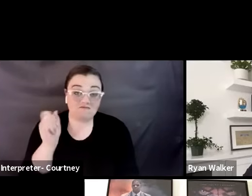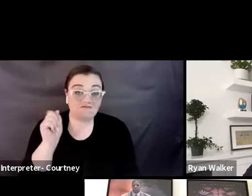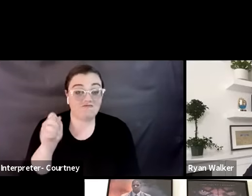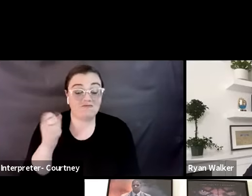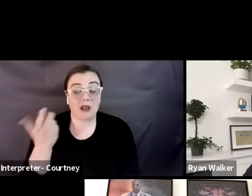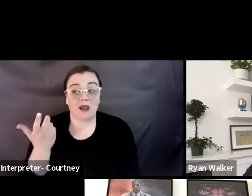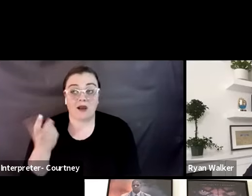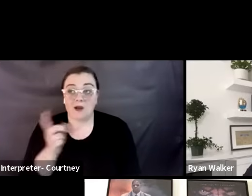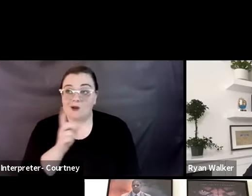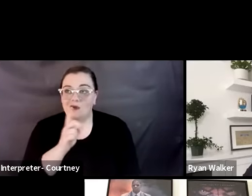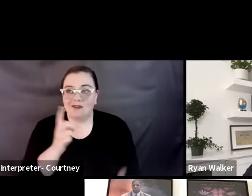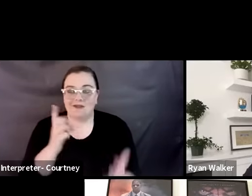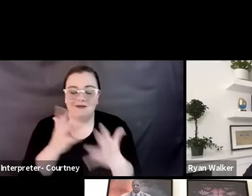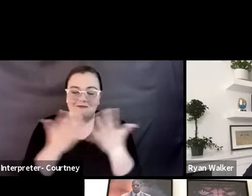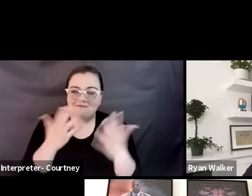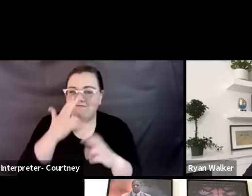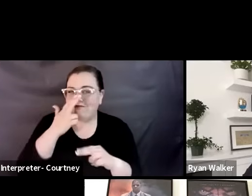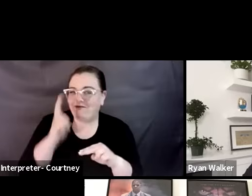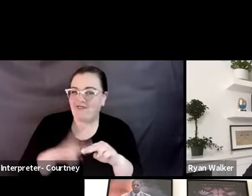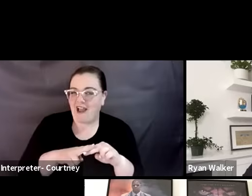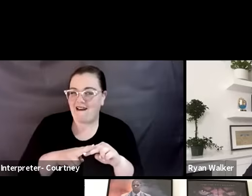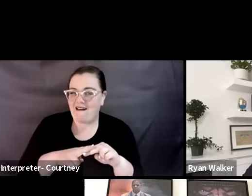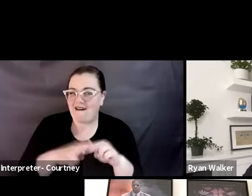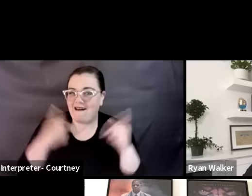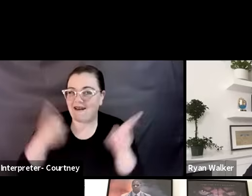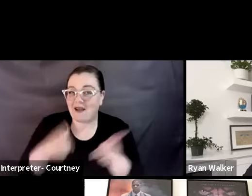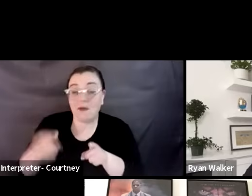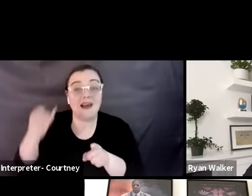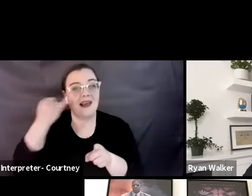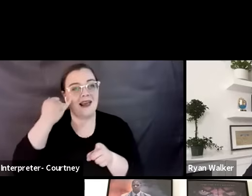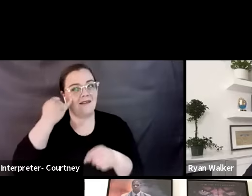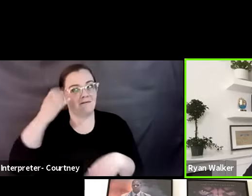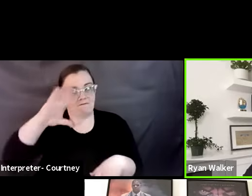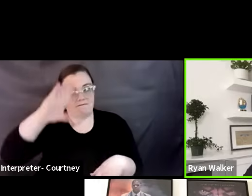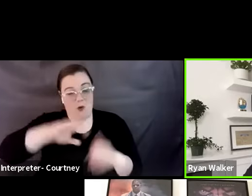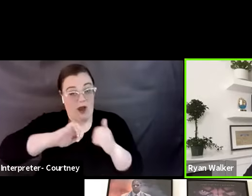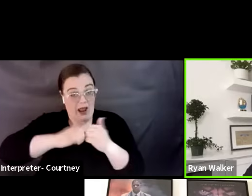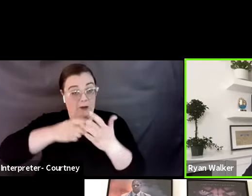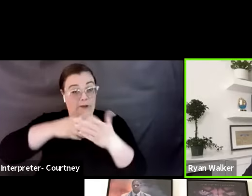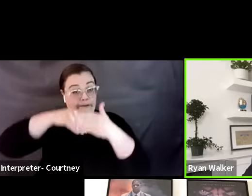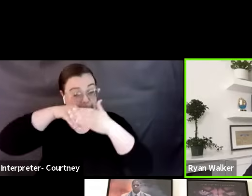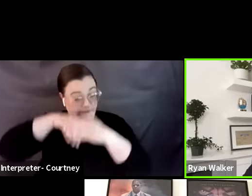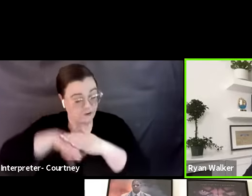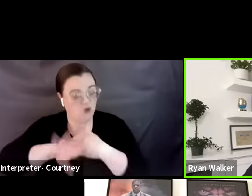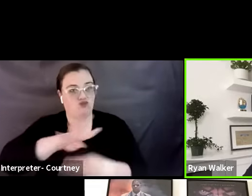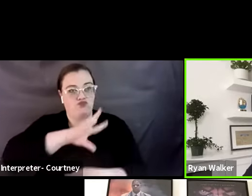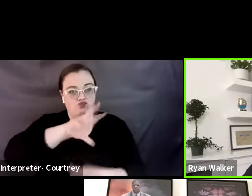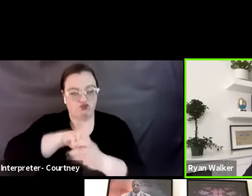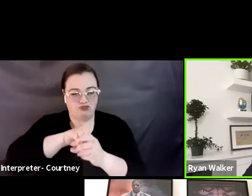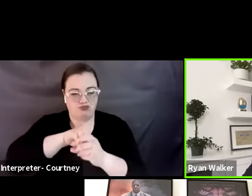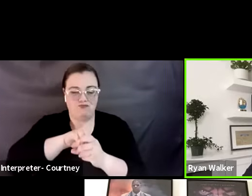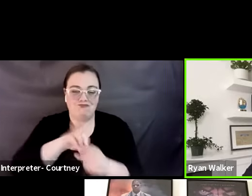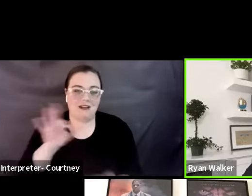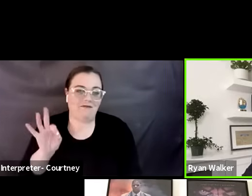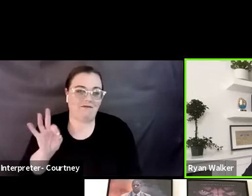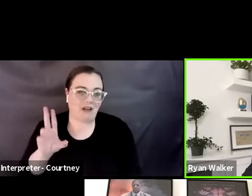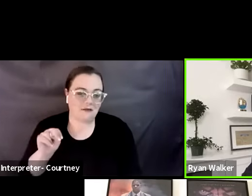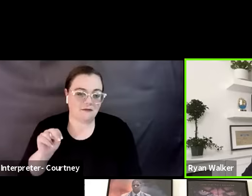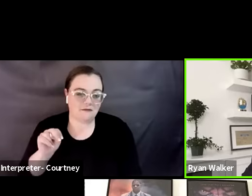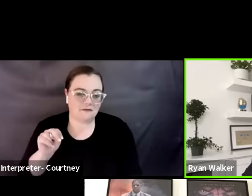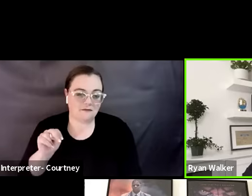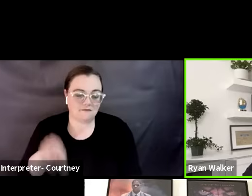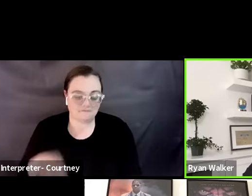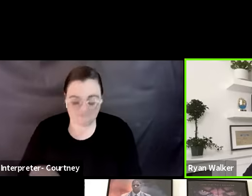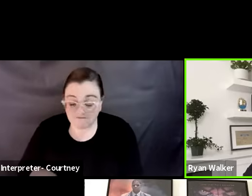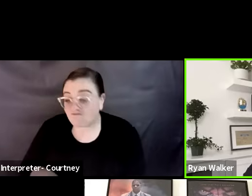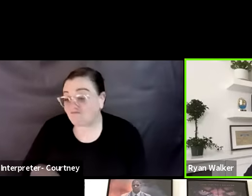a fun world. It's a fun world out there if you know how to tap into it. Yeah, absolutely. And one thing I've always said is that talent comes first. I'm sure